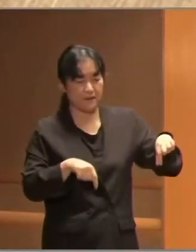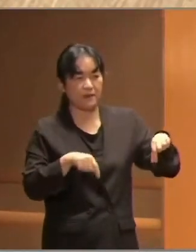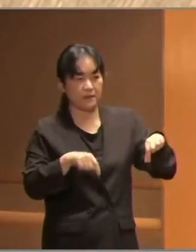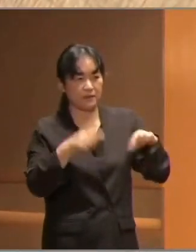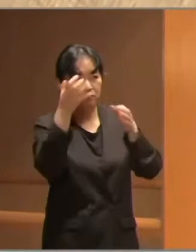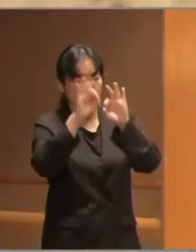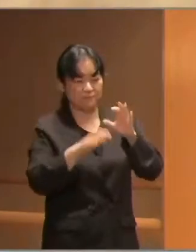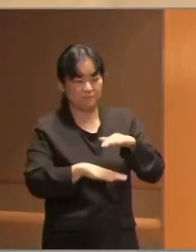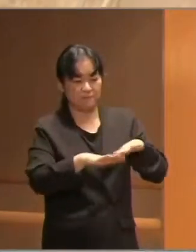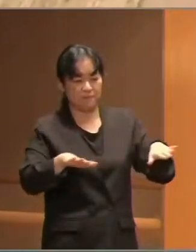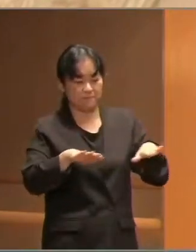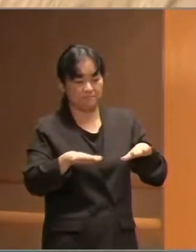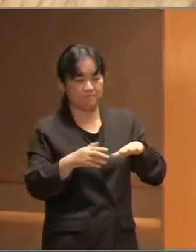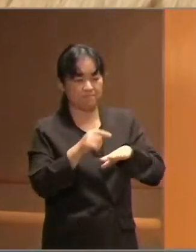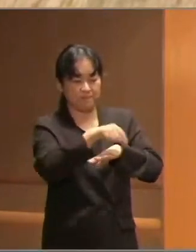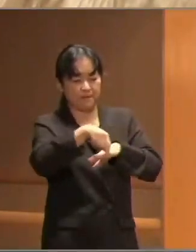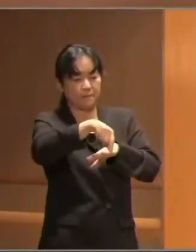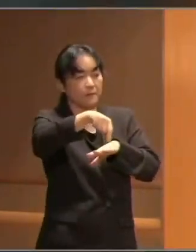white and whiter.